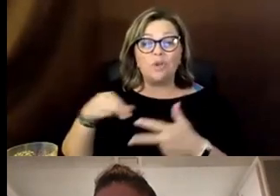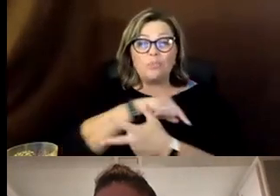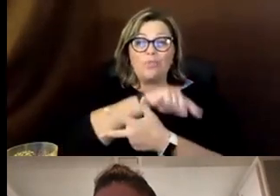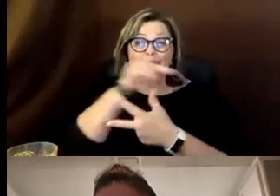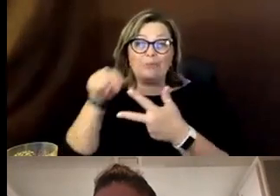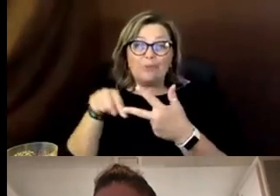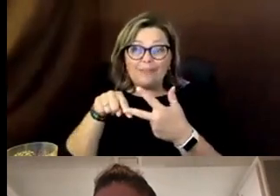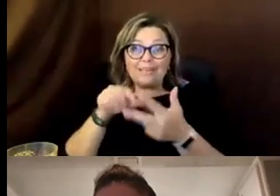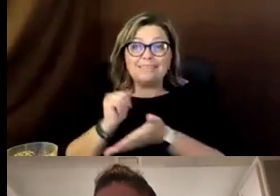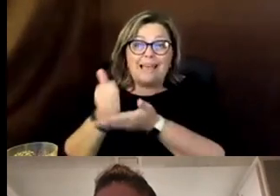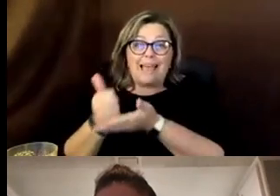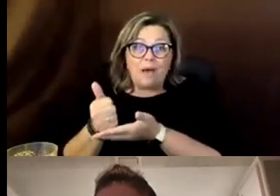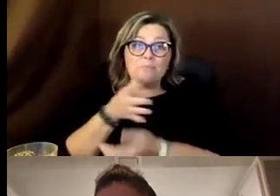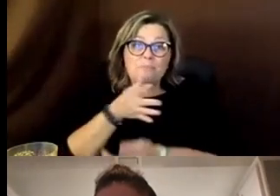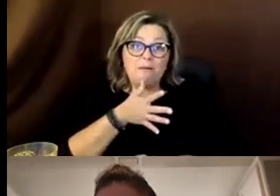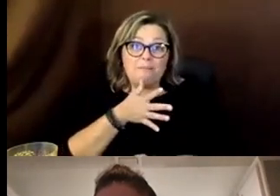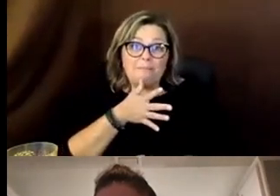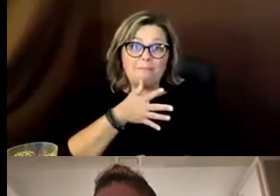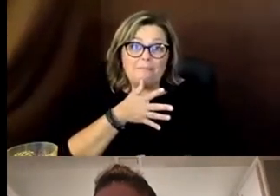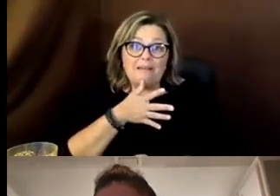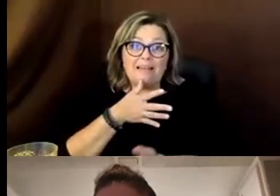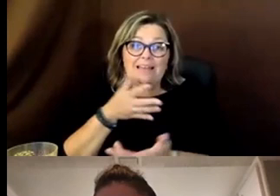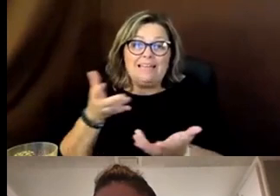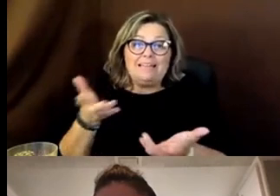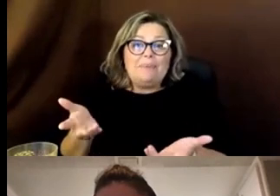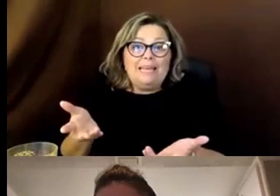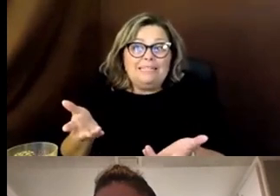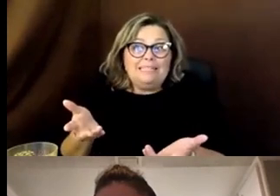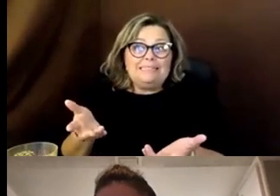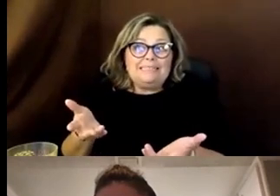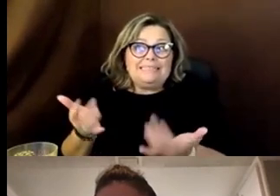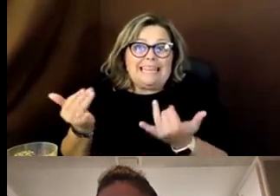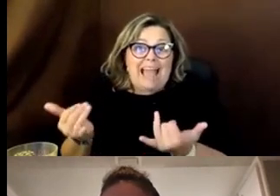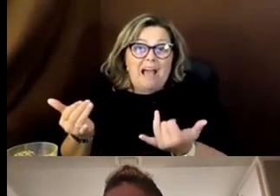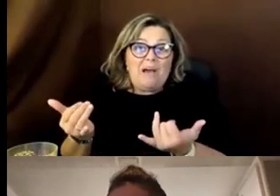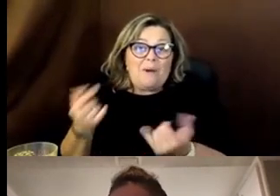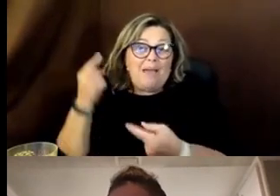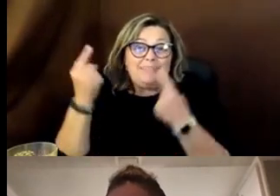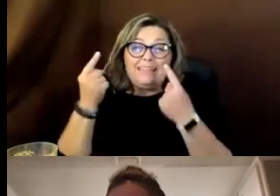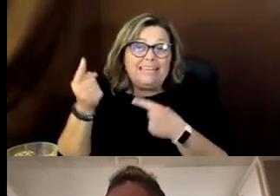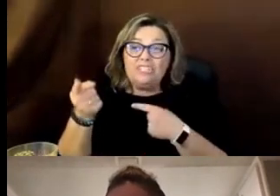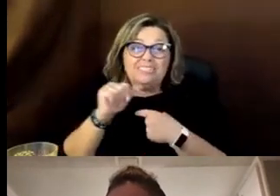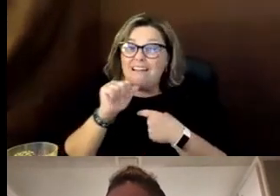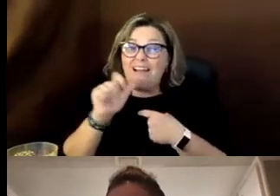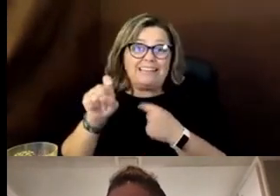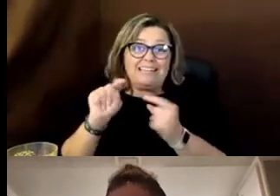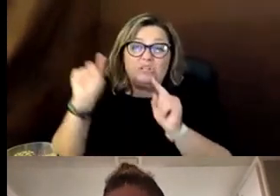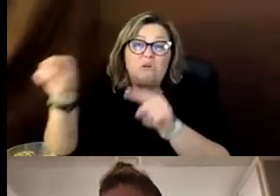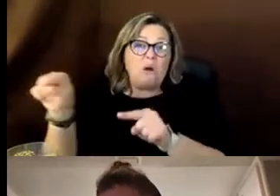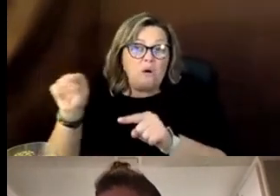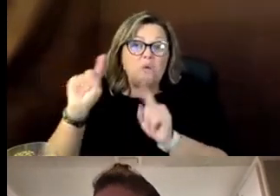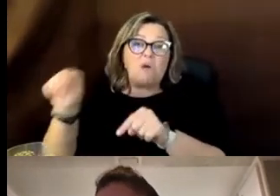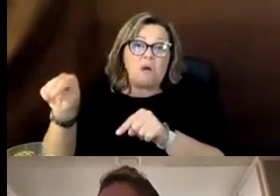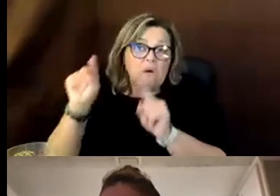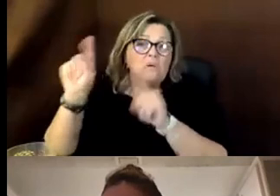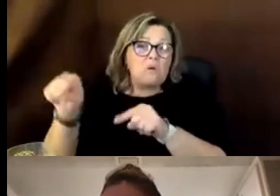she's really getting to the point where I don't think it's as important for her to be at her home And so the possibility of her